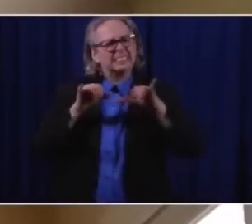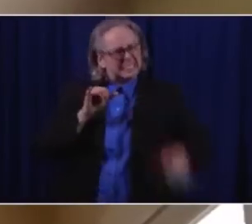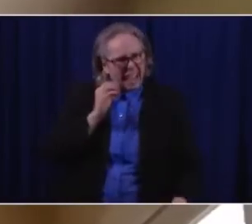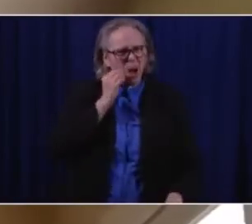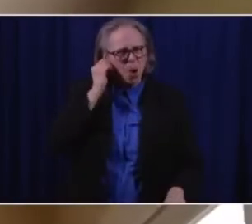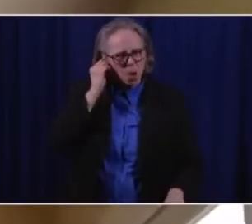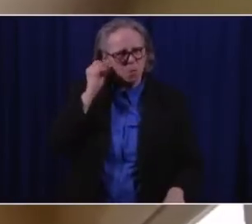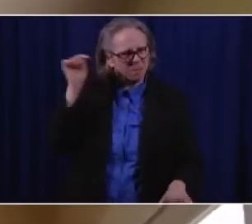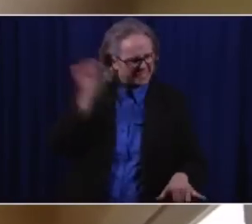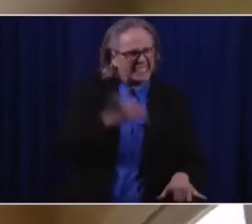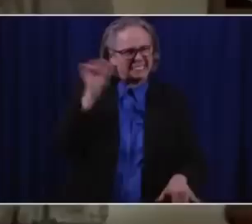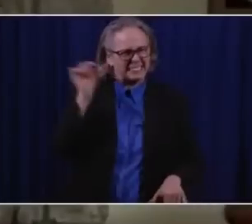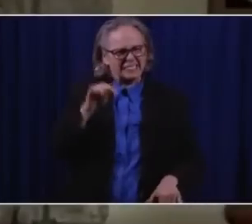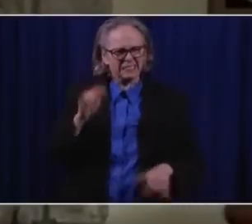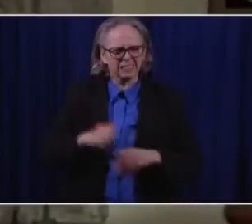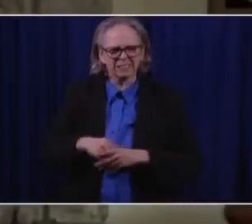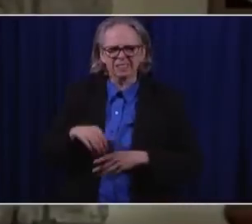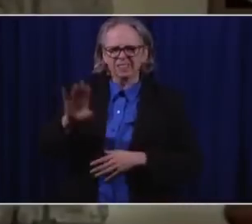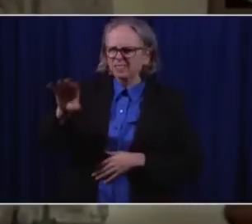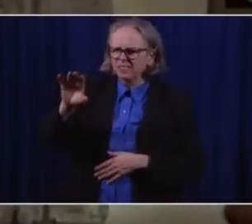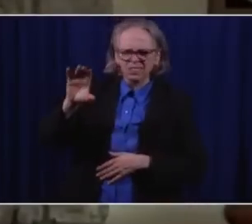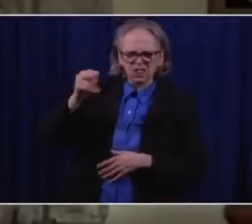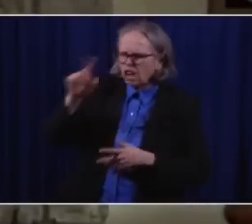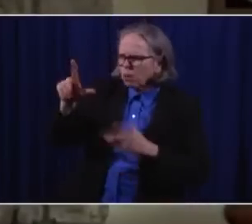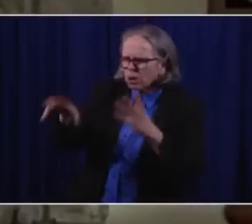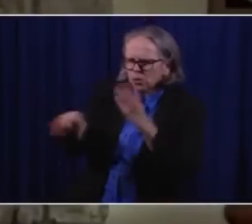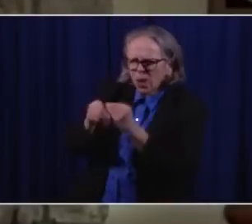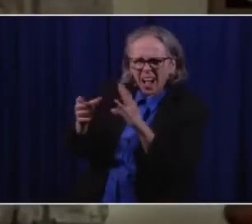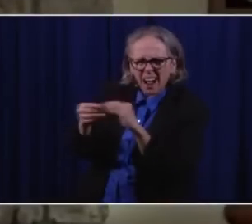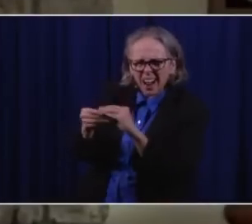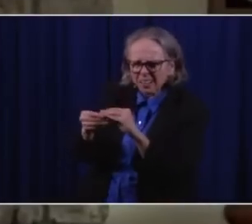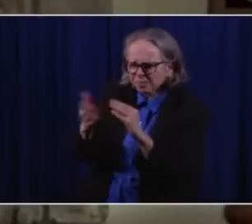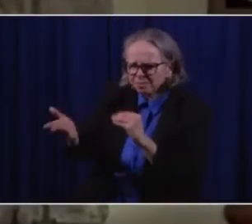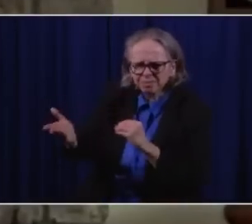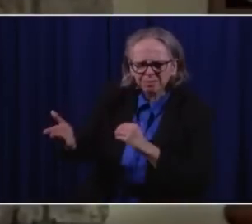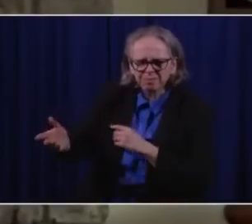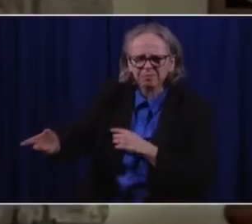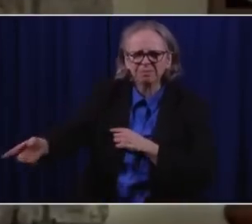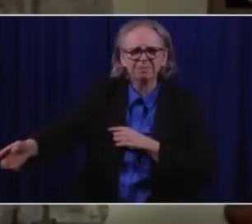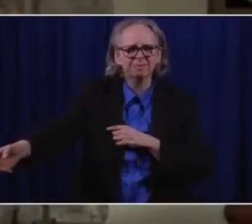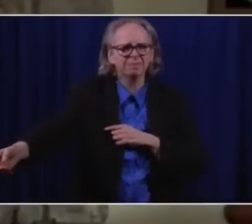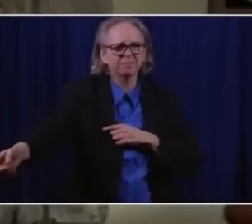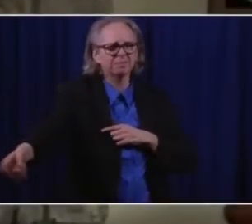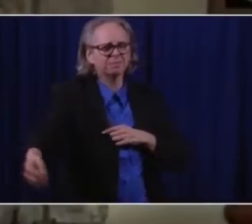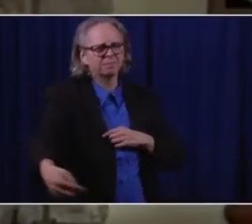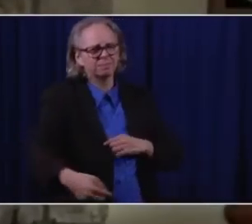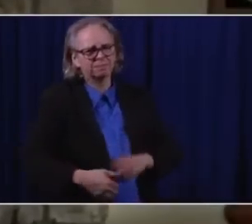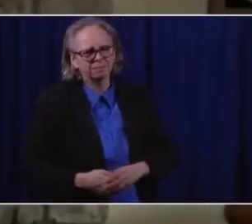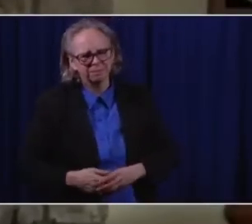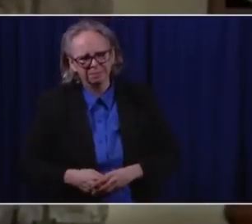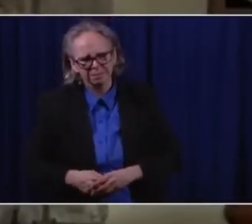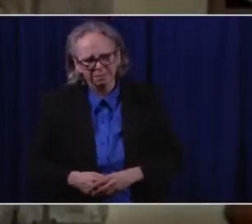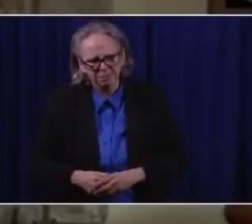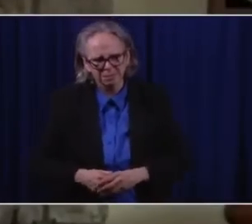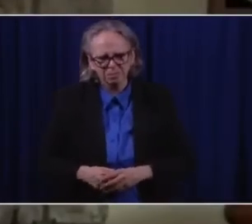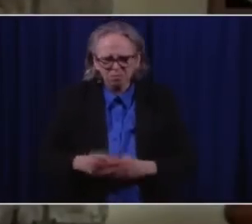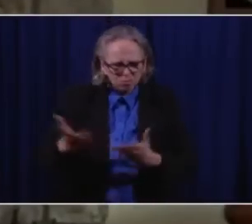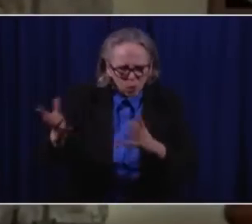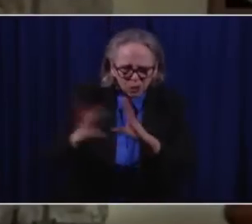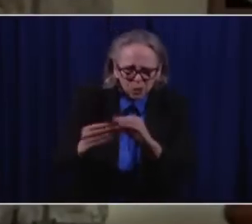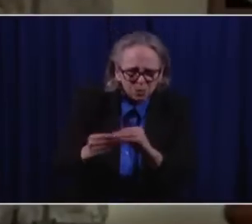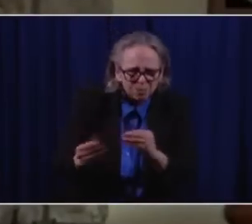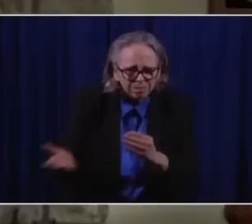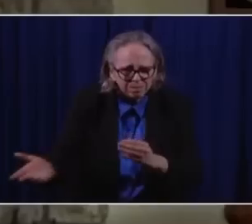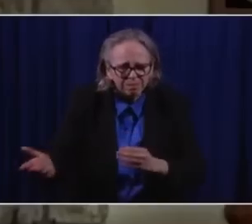Cheryl, I think you were on there, weren't you? I'm sorry. I thought Eric was indicating that maybe she's on there. So. I